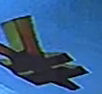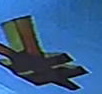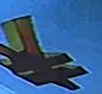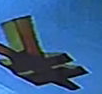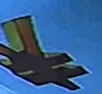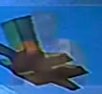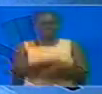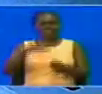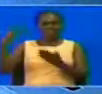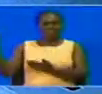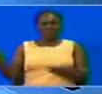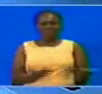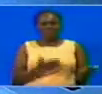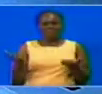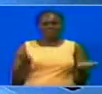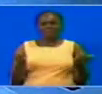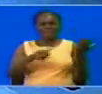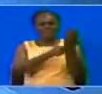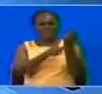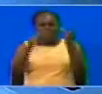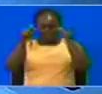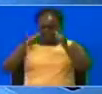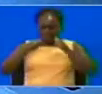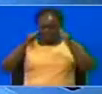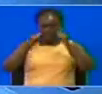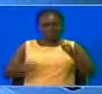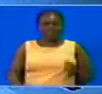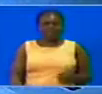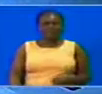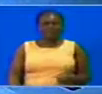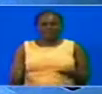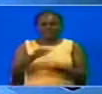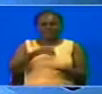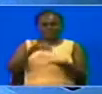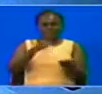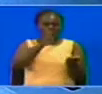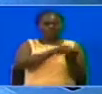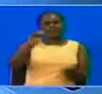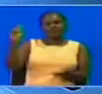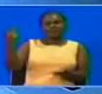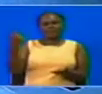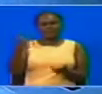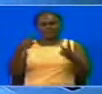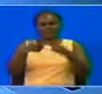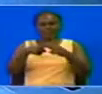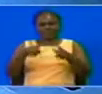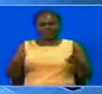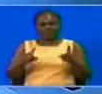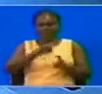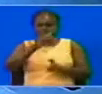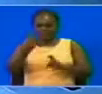Good evening and welcome to KTN Business. My name is Abi Agina. The Central Bank of Kenya has embarked on a vetting